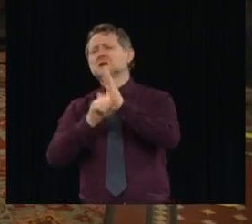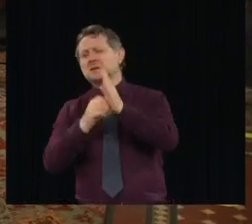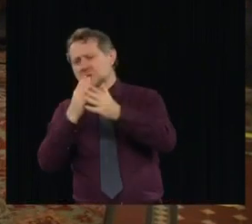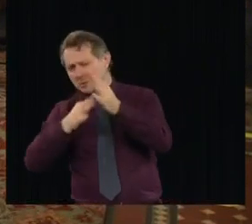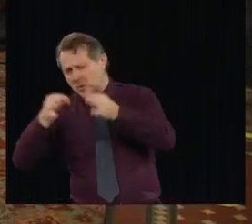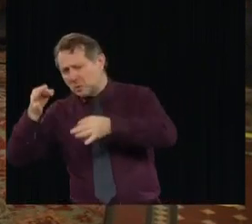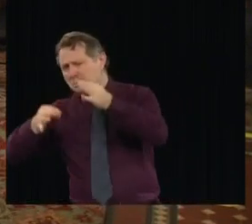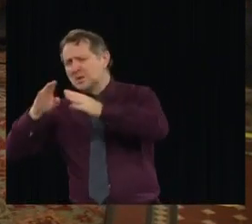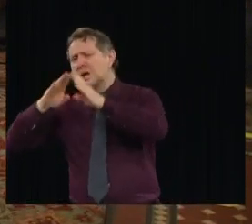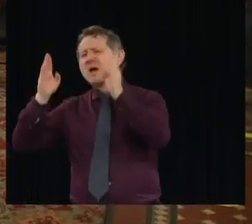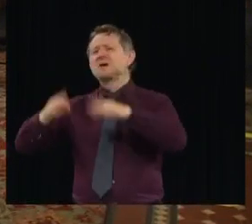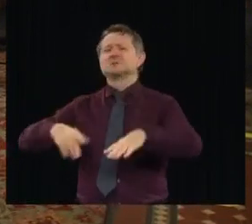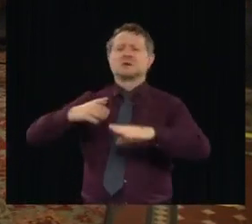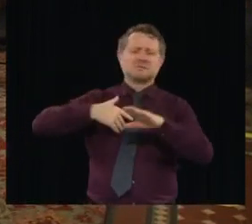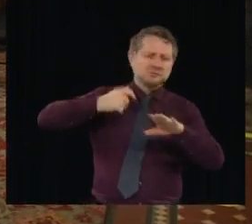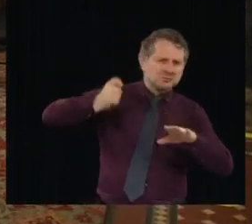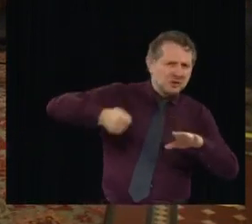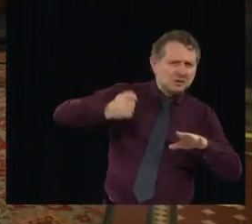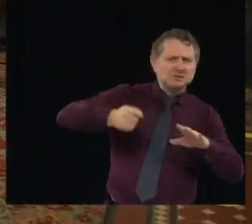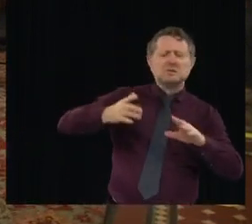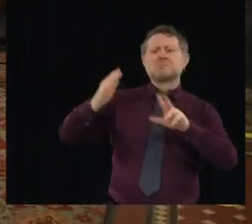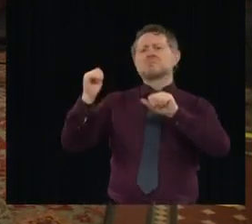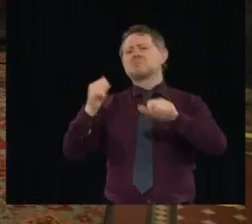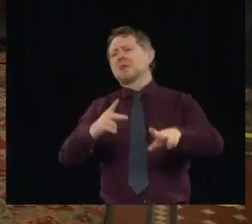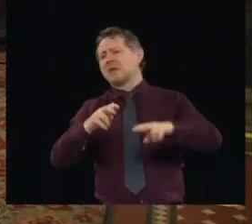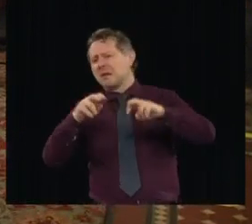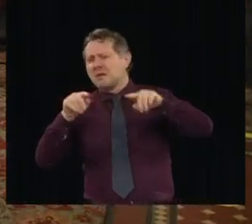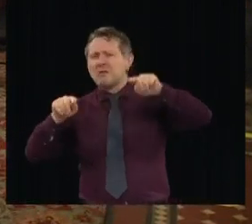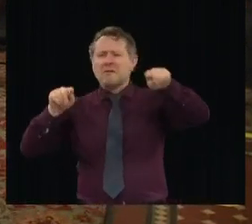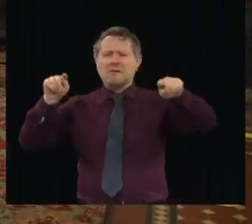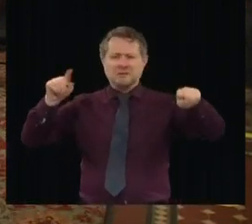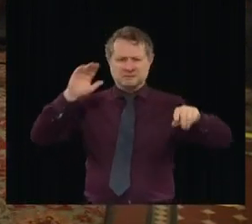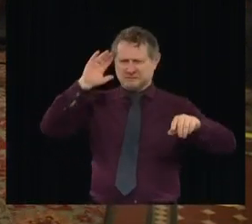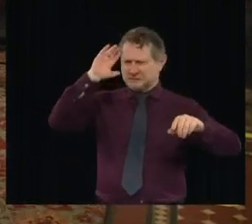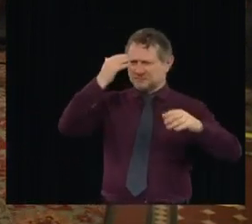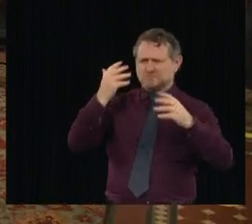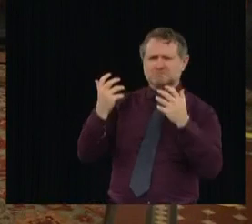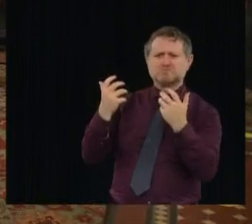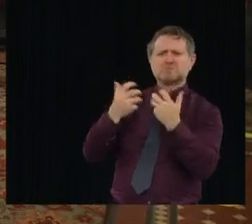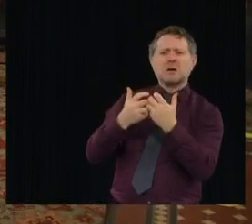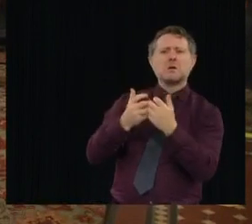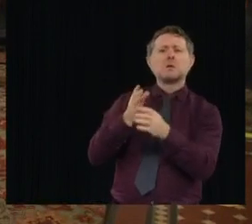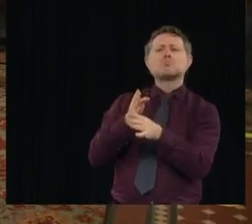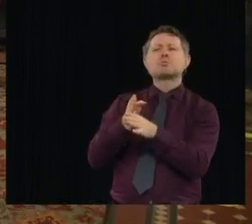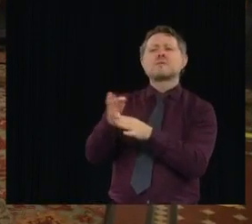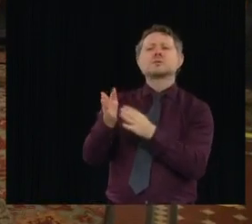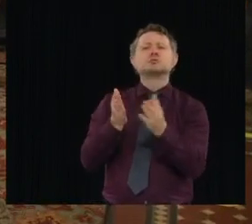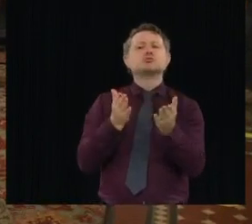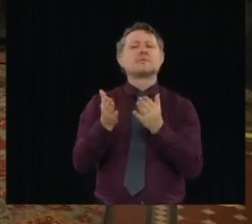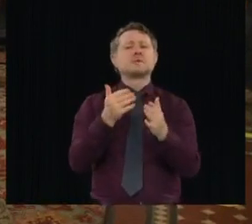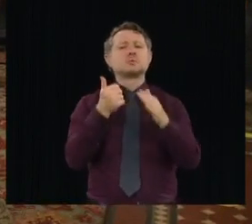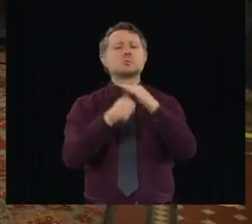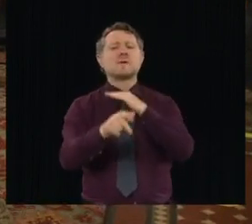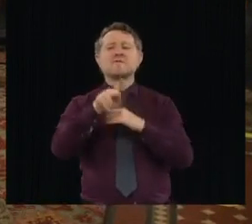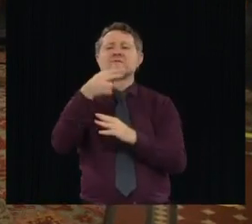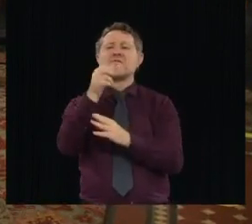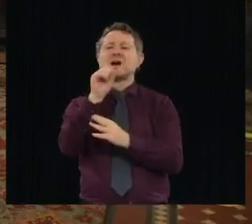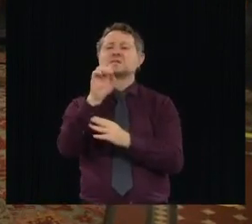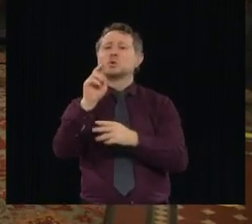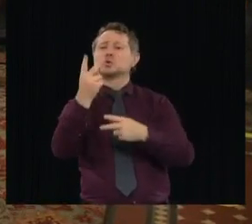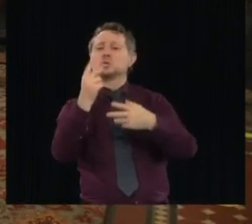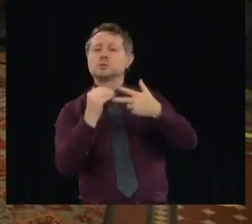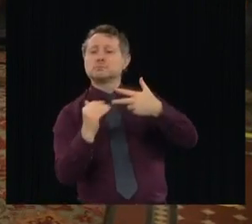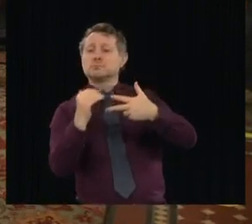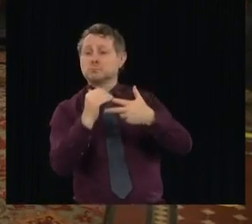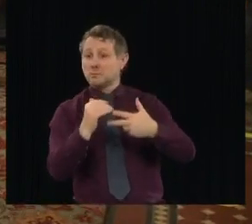back. That sort of service seems to fall into the definition of professional services in phase 2. What do you make of their decision to open up on a phase